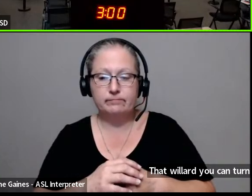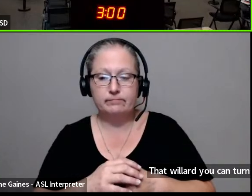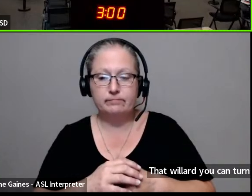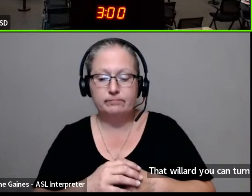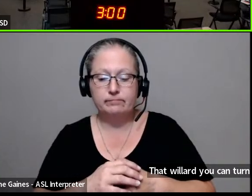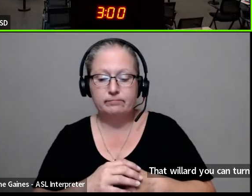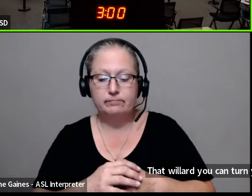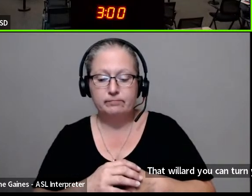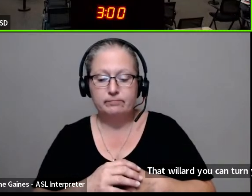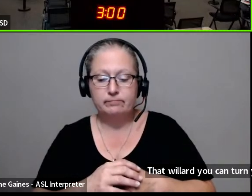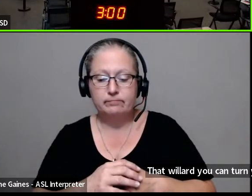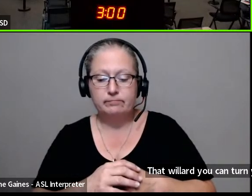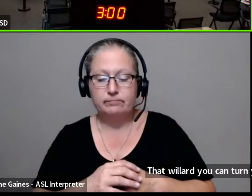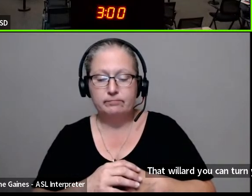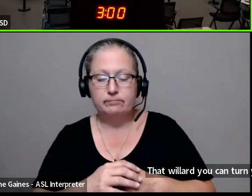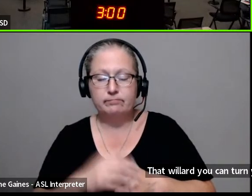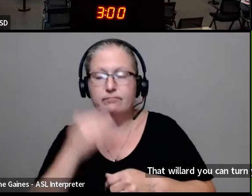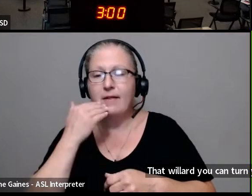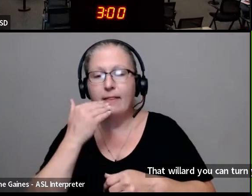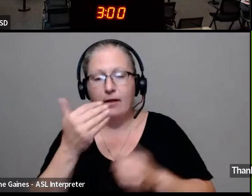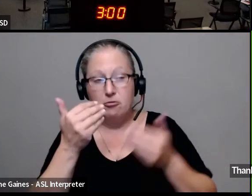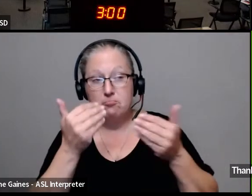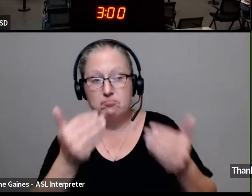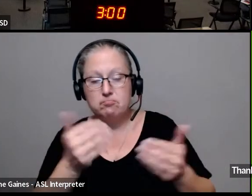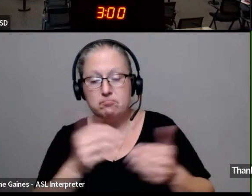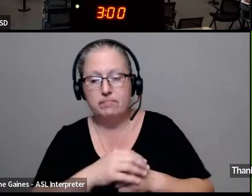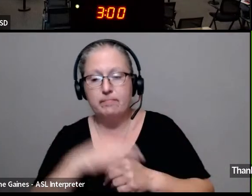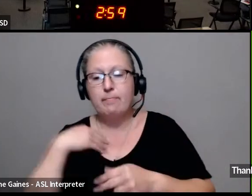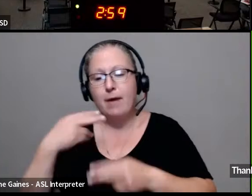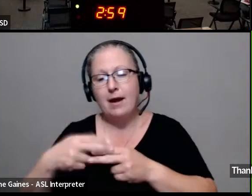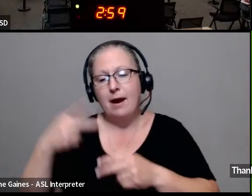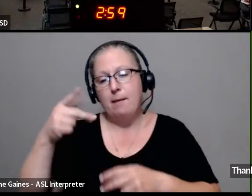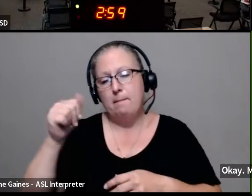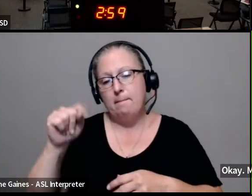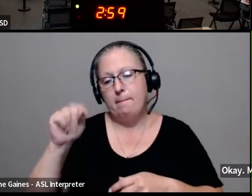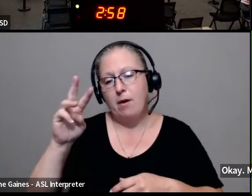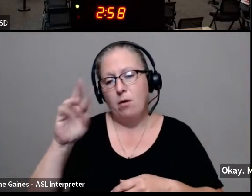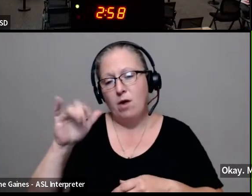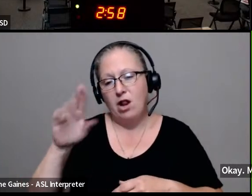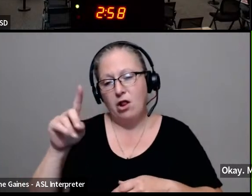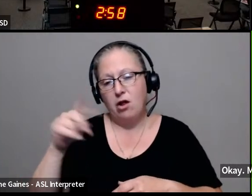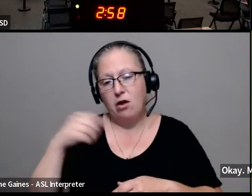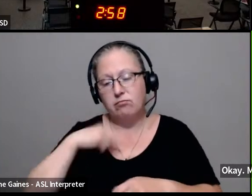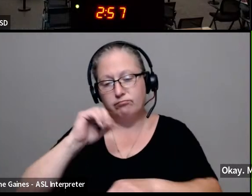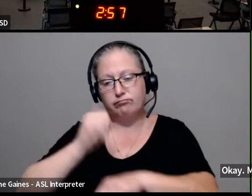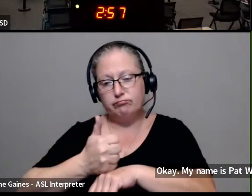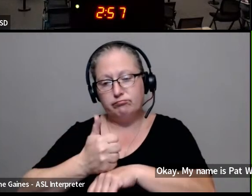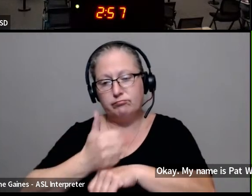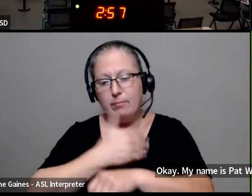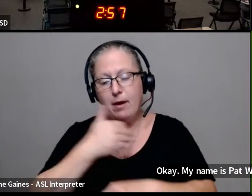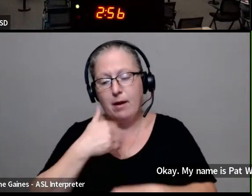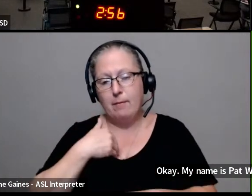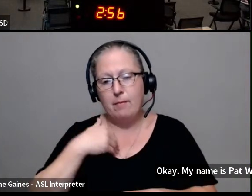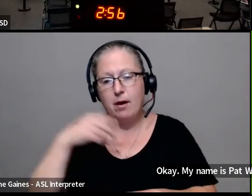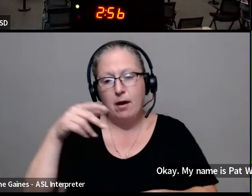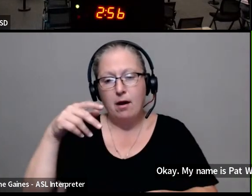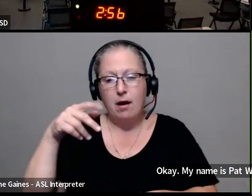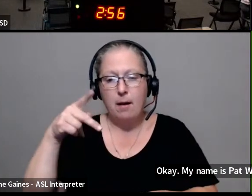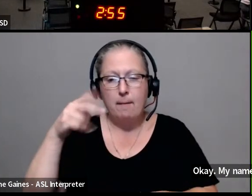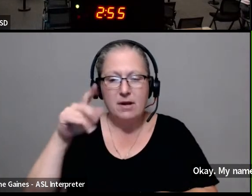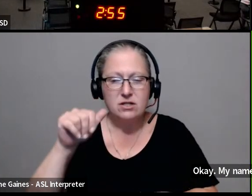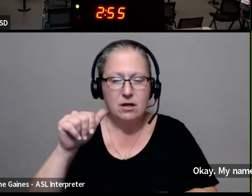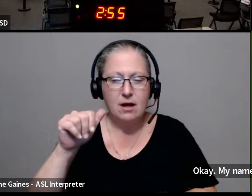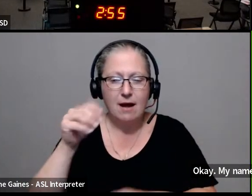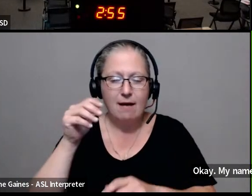Oh, Thank you. Go ahead. My name's Pat Willard, founding member of Peninsula Anti-Racist